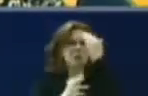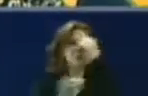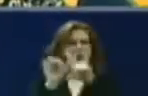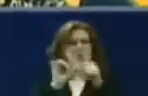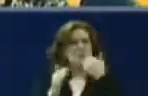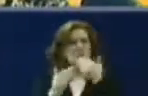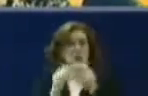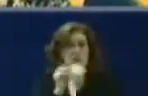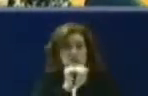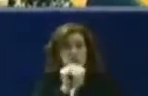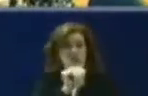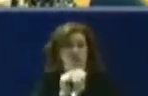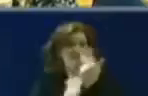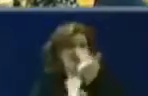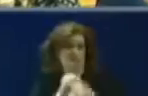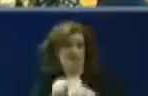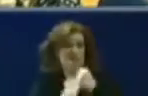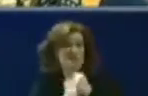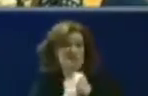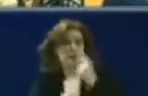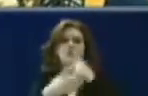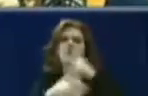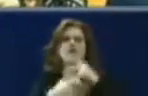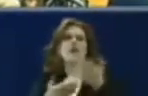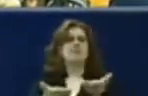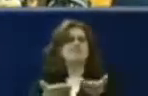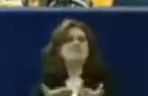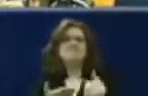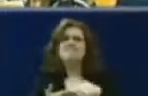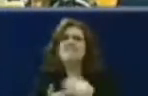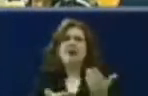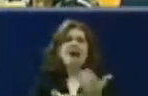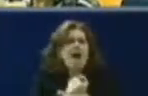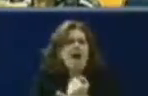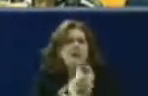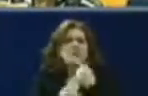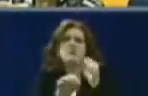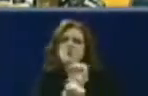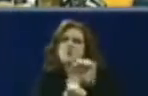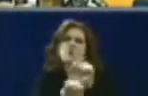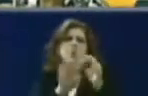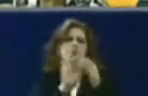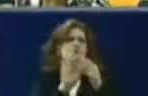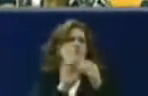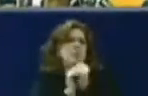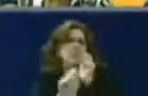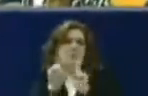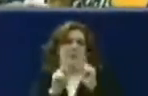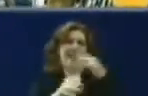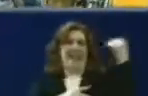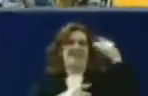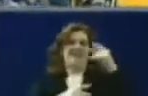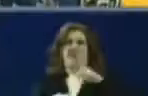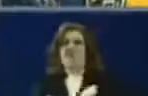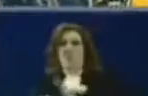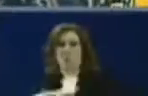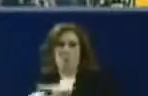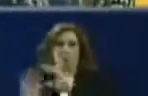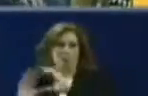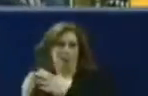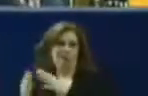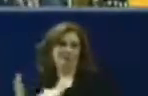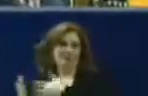all 3 years. This program allows us the opportunity to work with people outside of our normal class schedule.